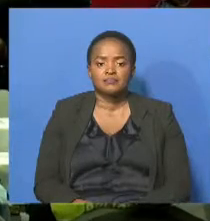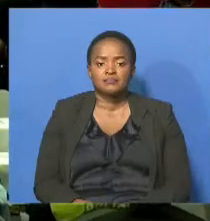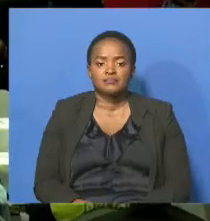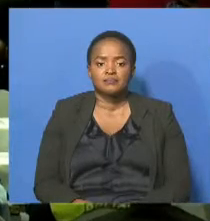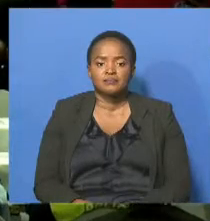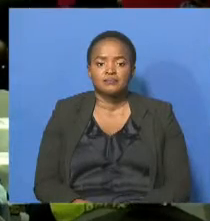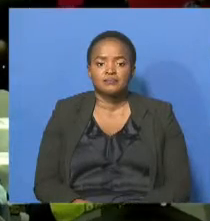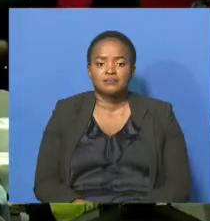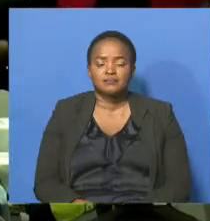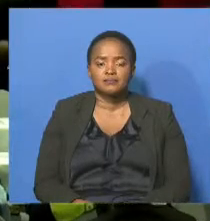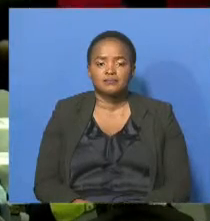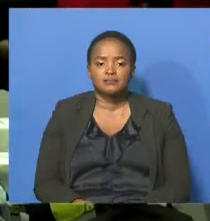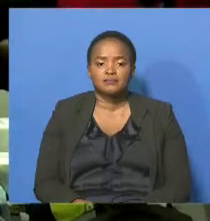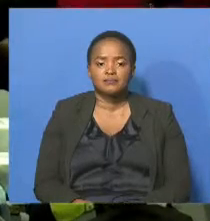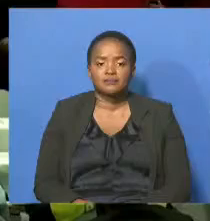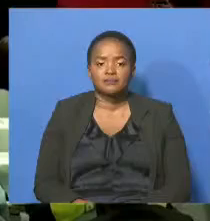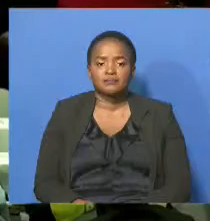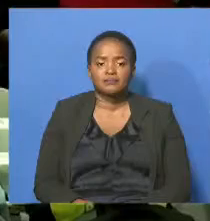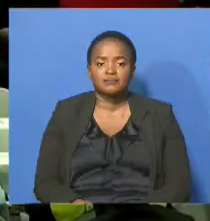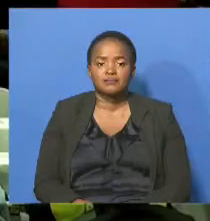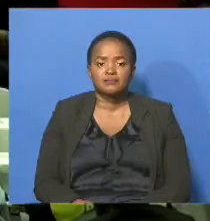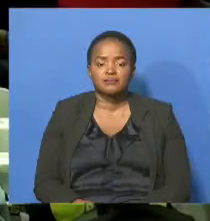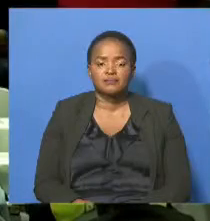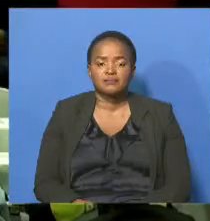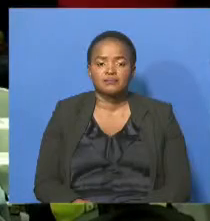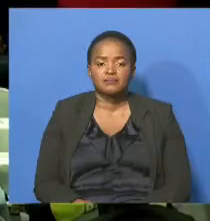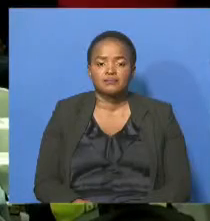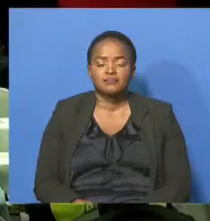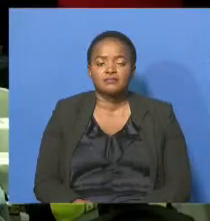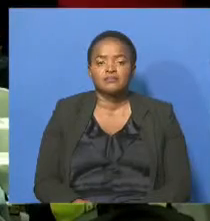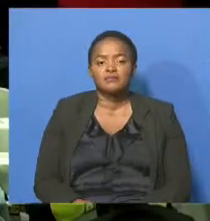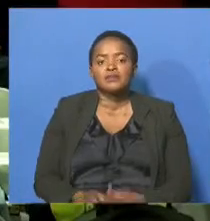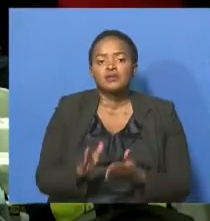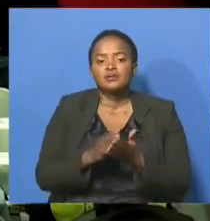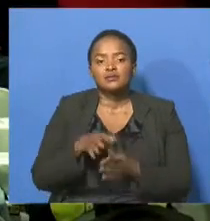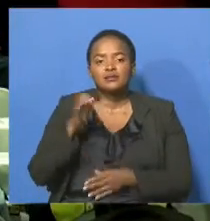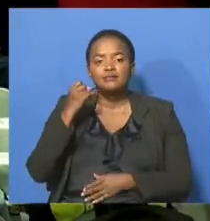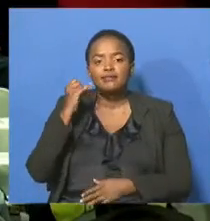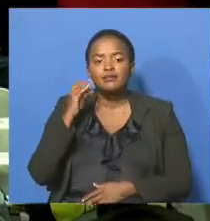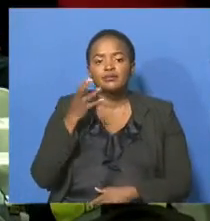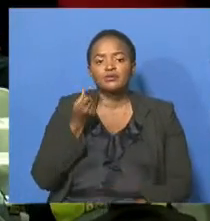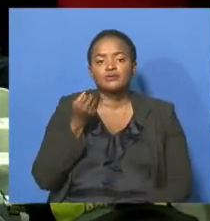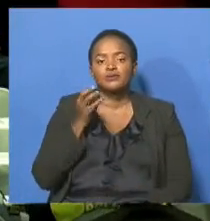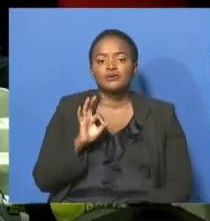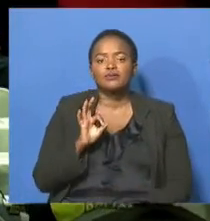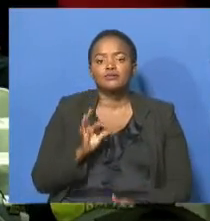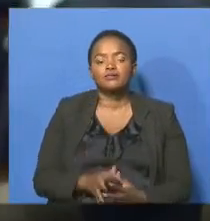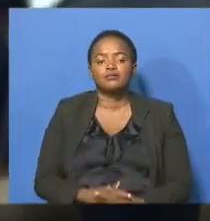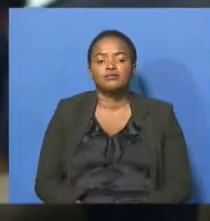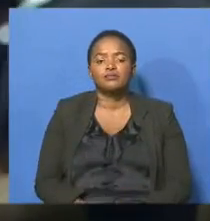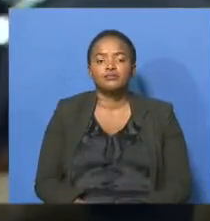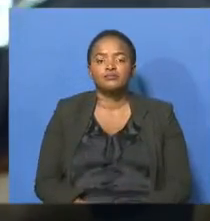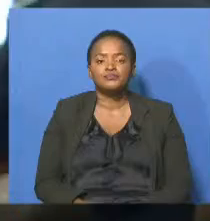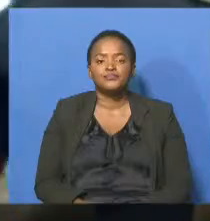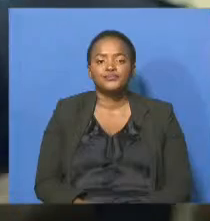Ka boripana mongae. Ka boripana. I'll touch more issue in the